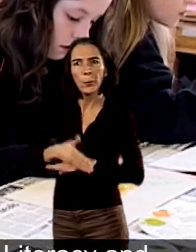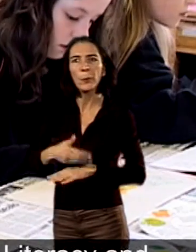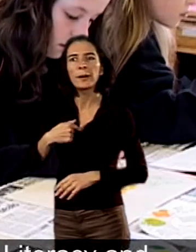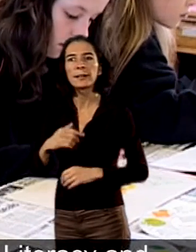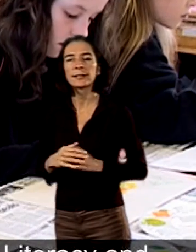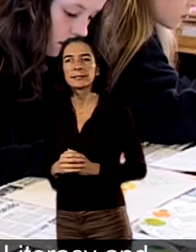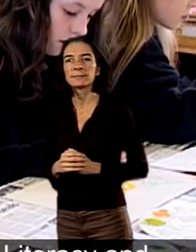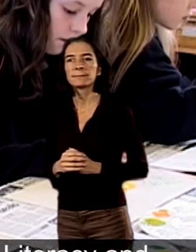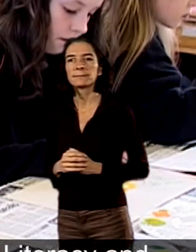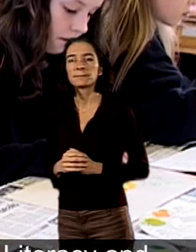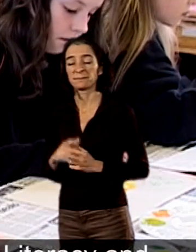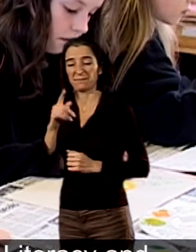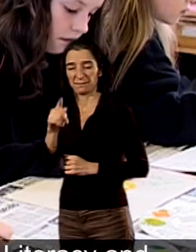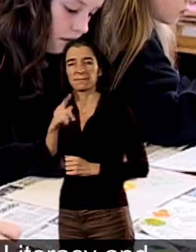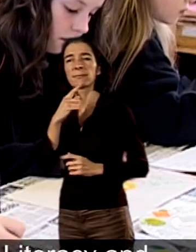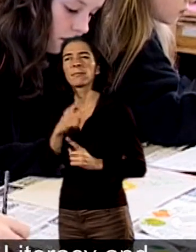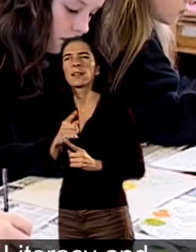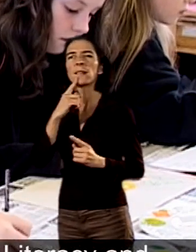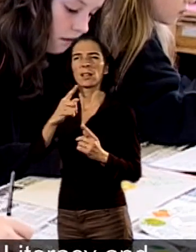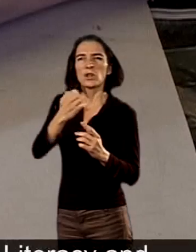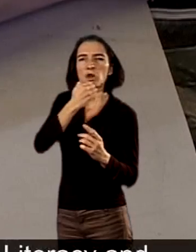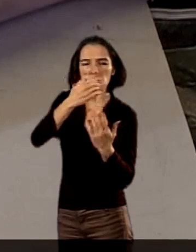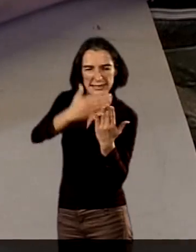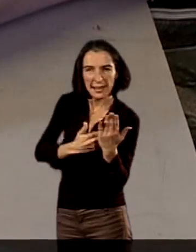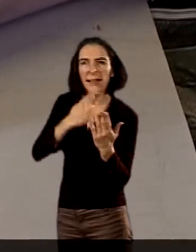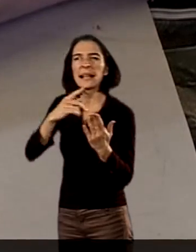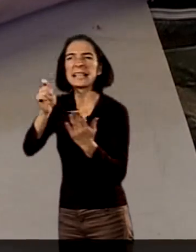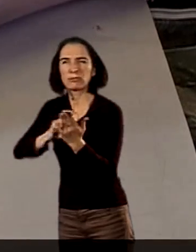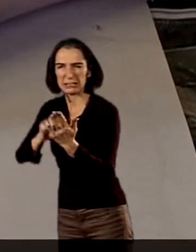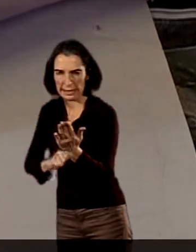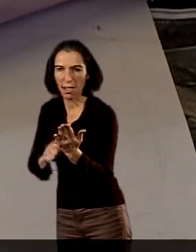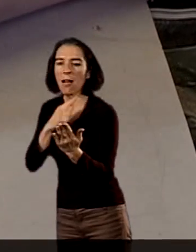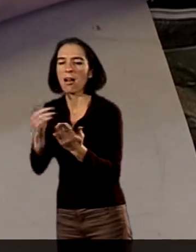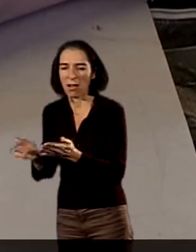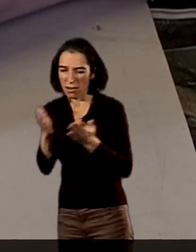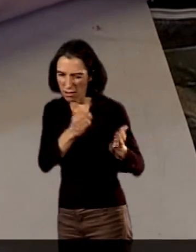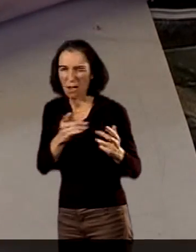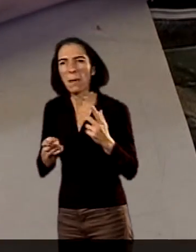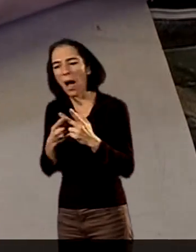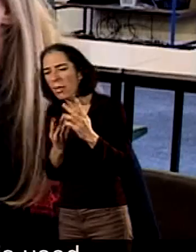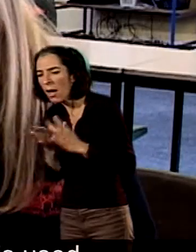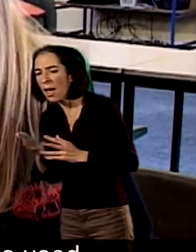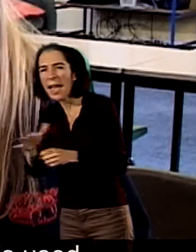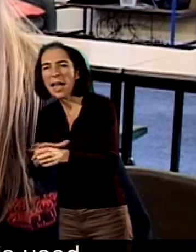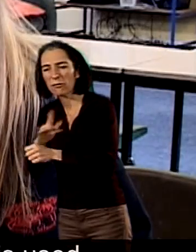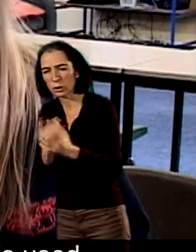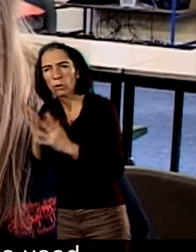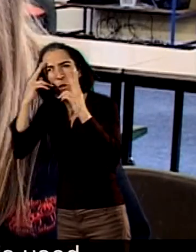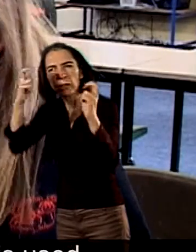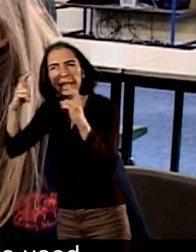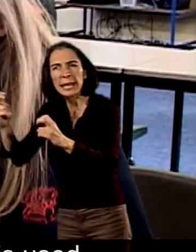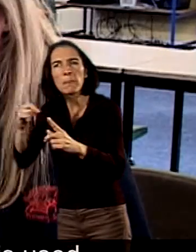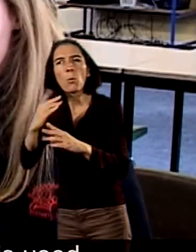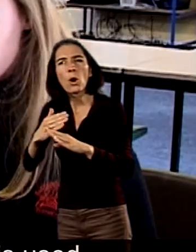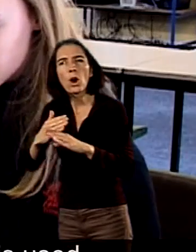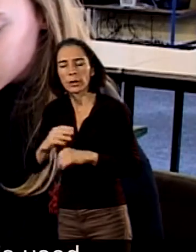At Bath Easton, with the exception of literacy and numeracy, all areas of the curriculum are delivered through themed work. In the afternoons, a rotation